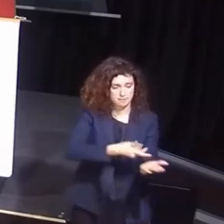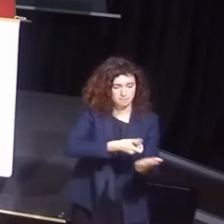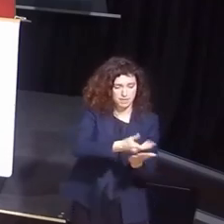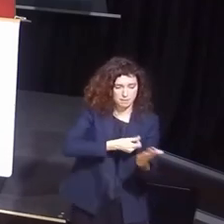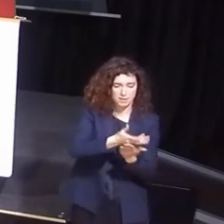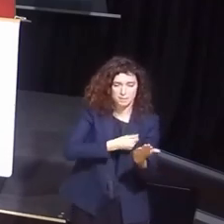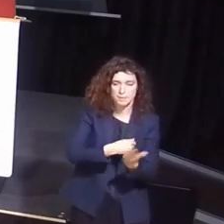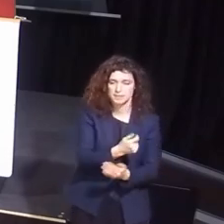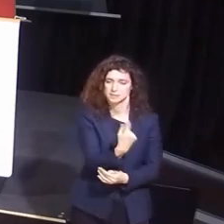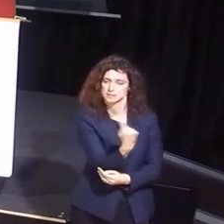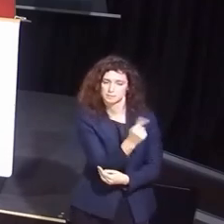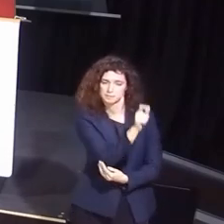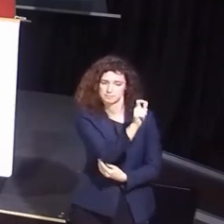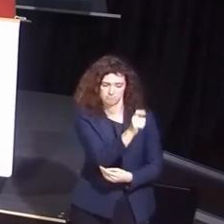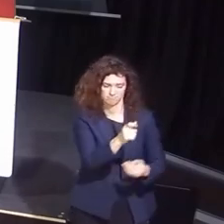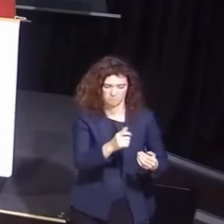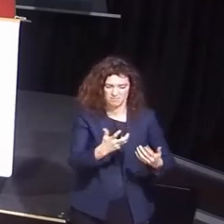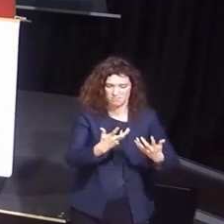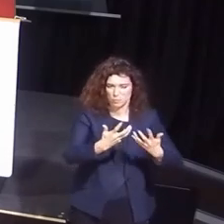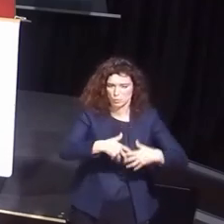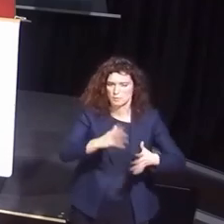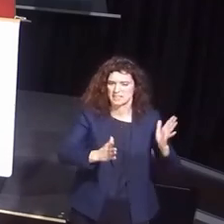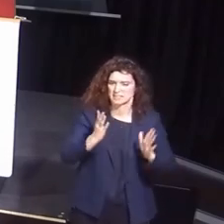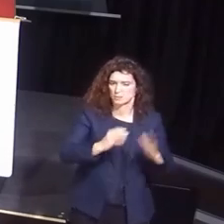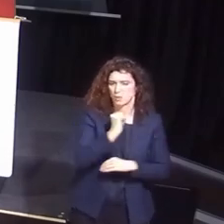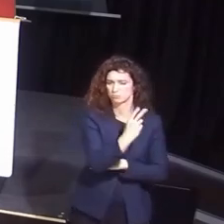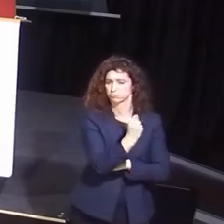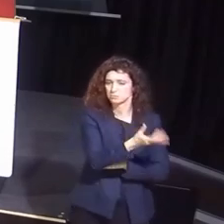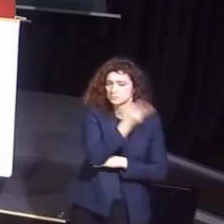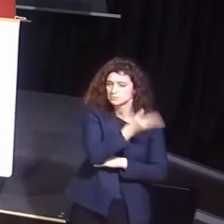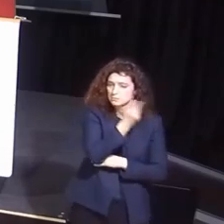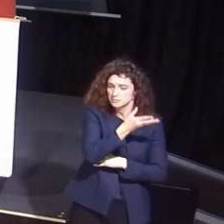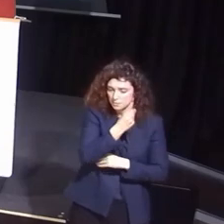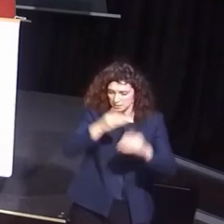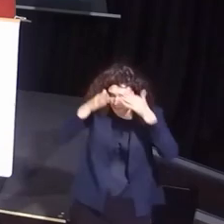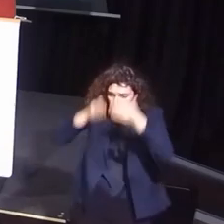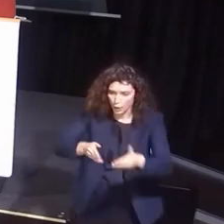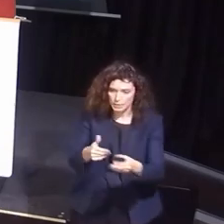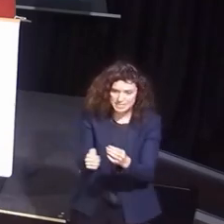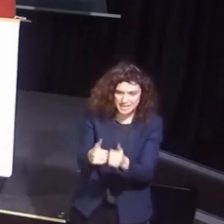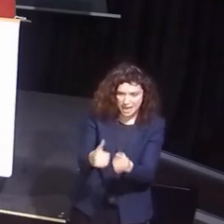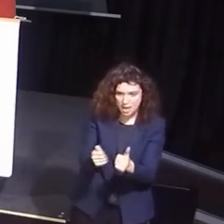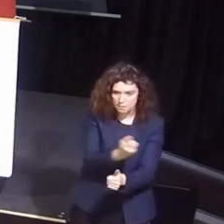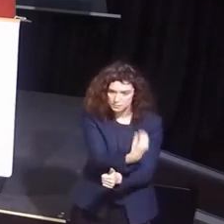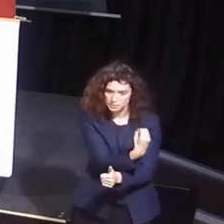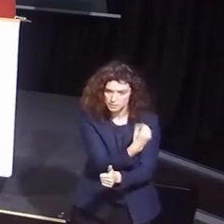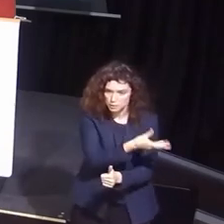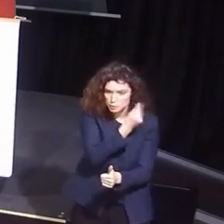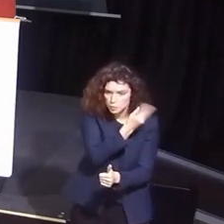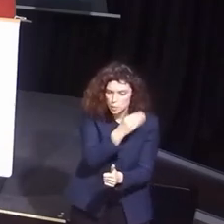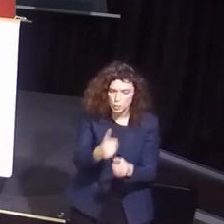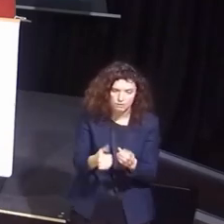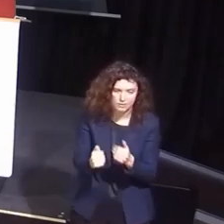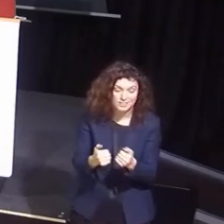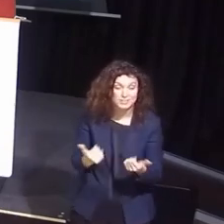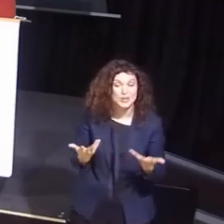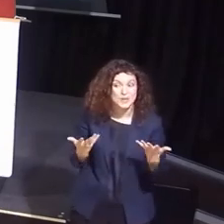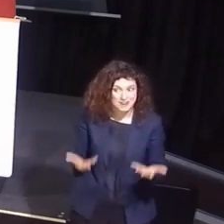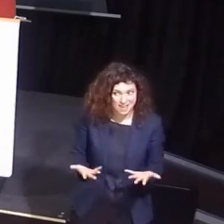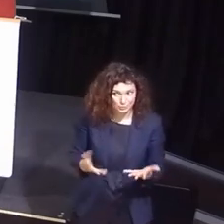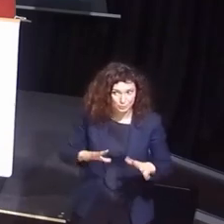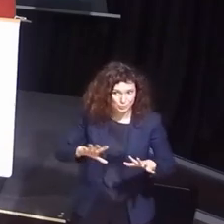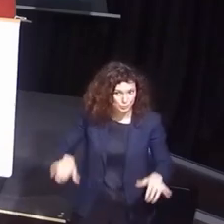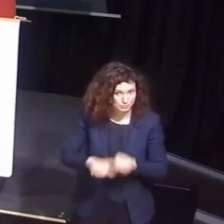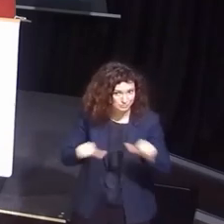load off of me when I have my mods, you know, playing with me in the game, which is fantastic. So to end this lovely discussion, because we are at